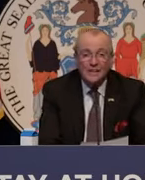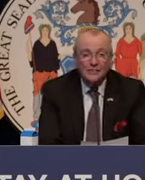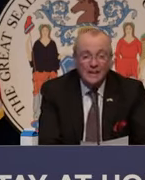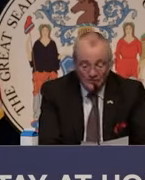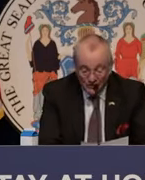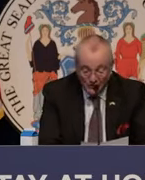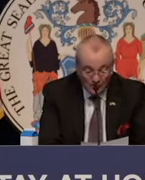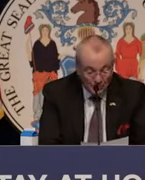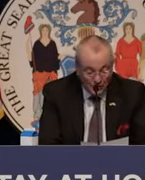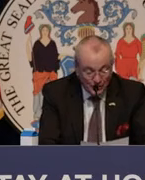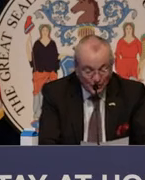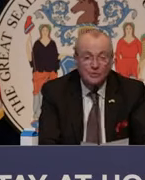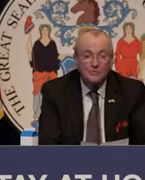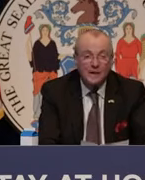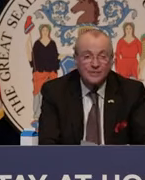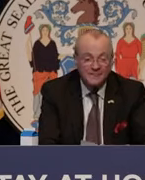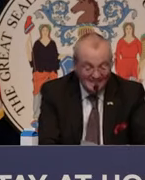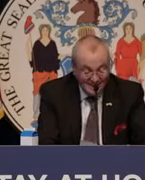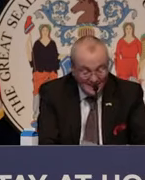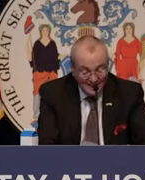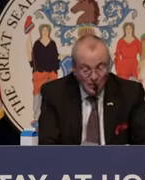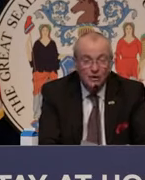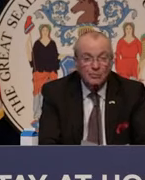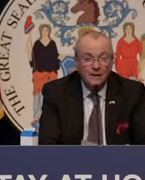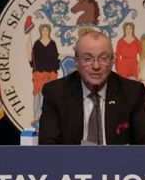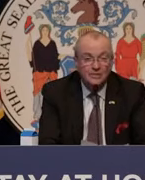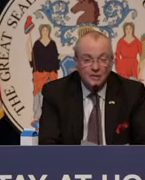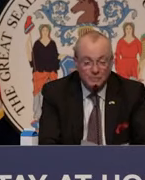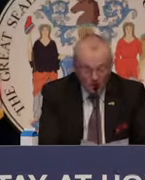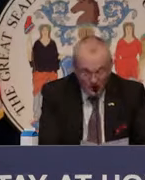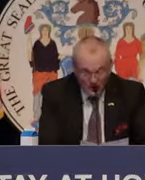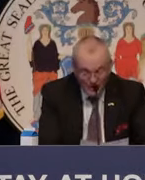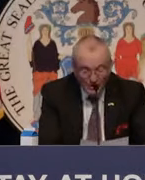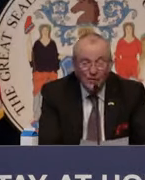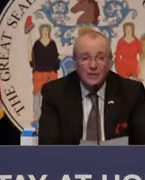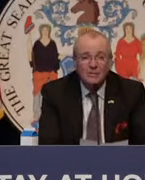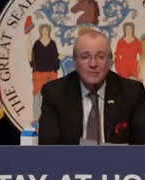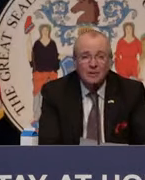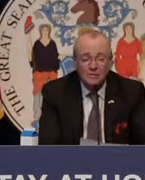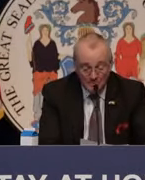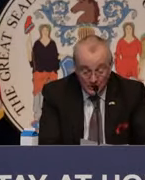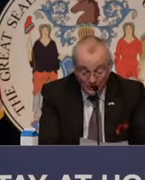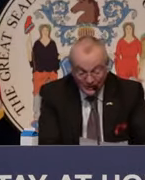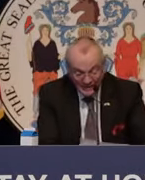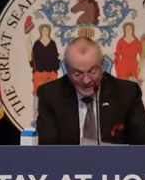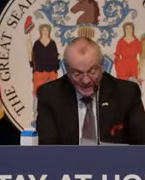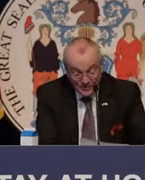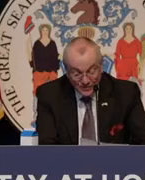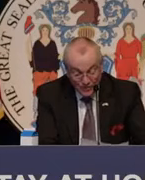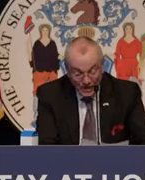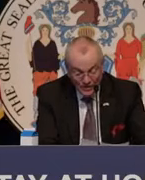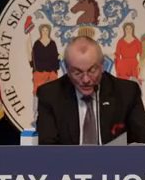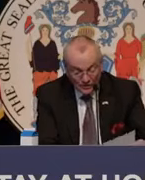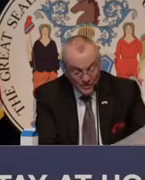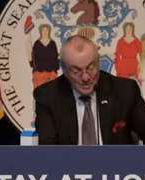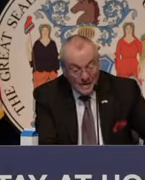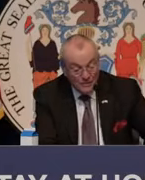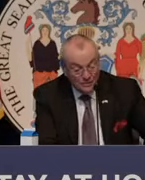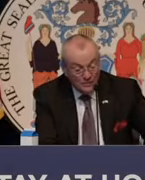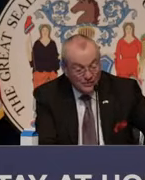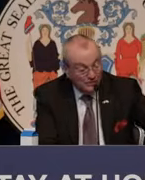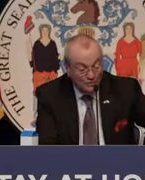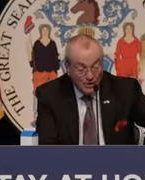folks at St. Vincent de Paul's Food Pantry in Long Branch. They're pictured here. I want to thank my friend Mike Beeson for raising this